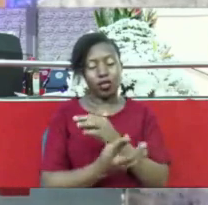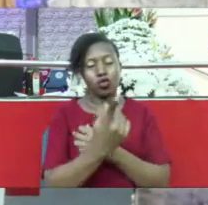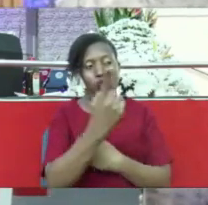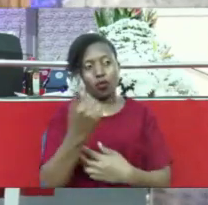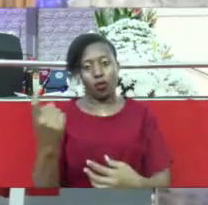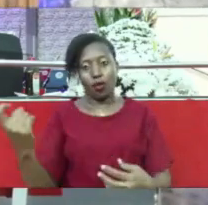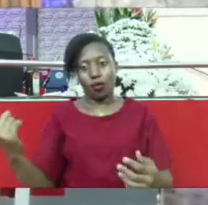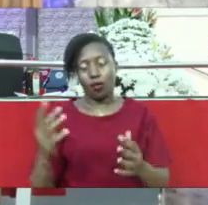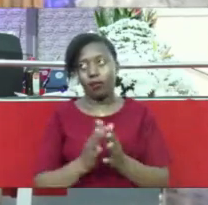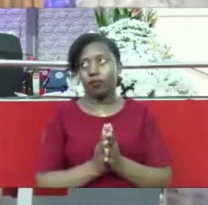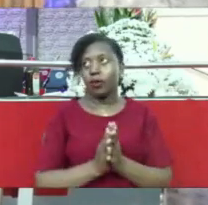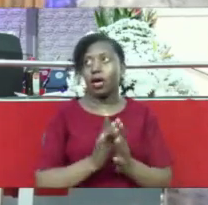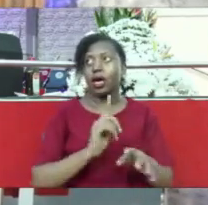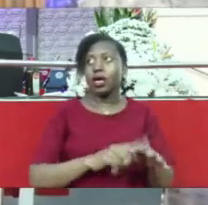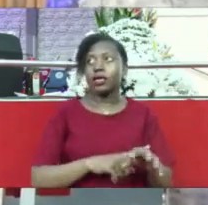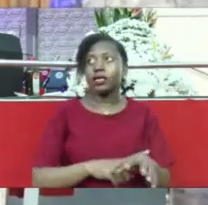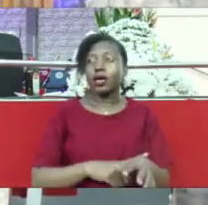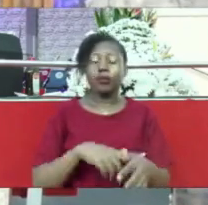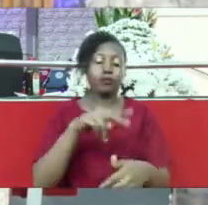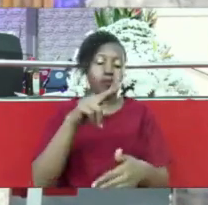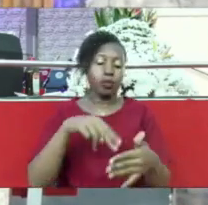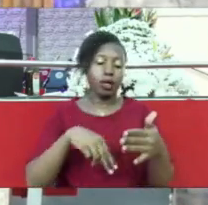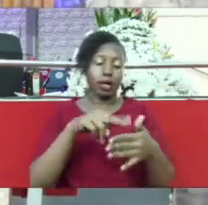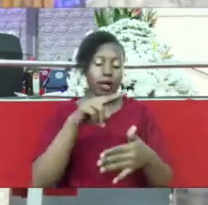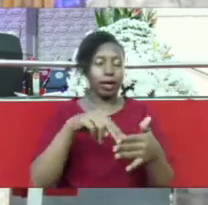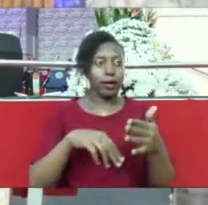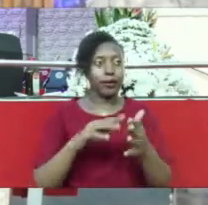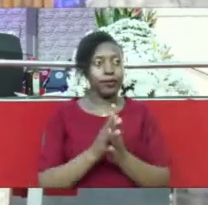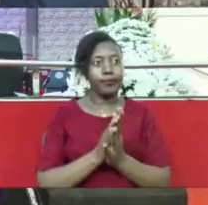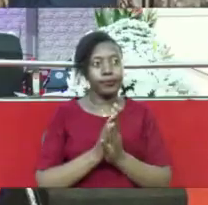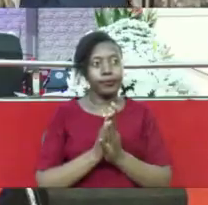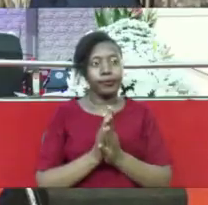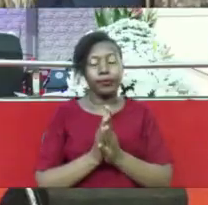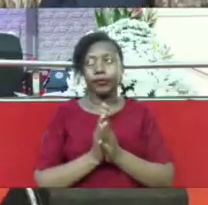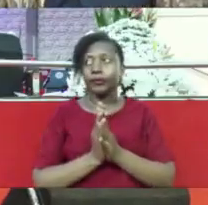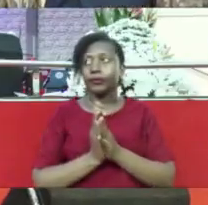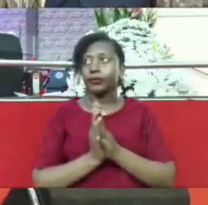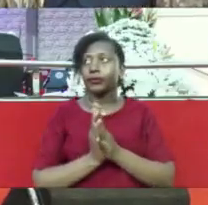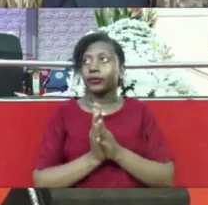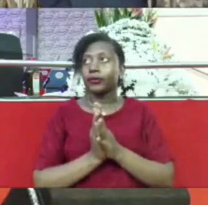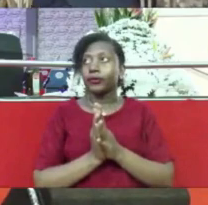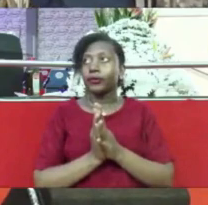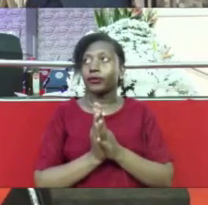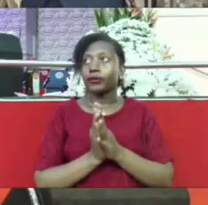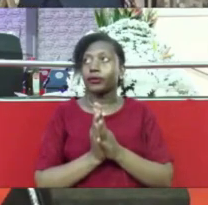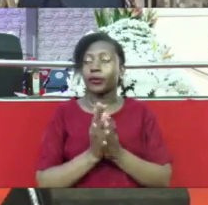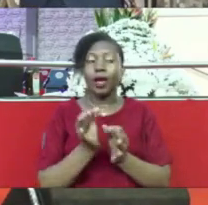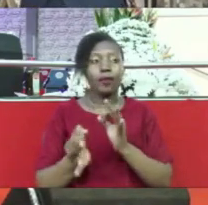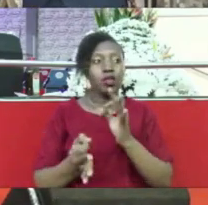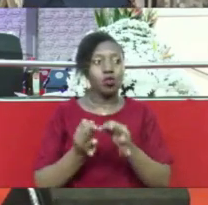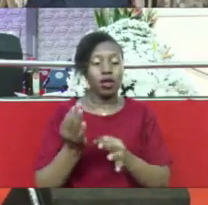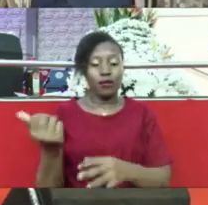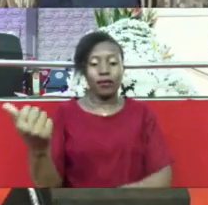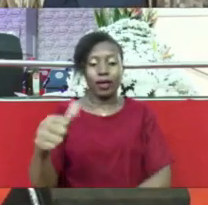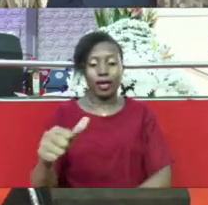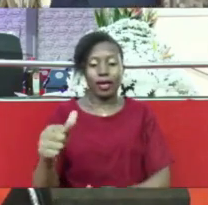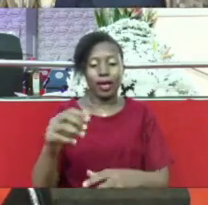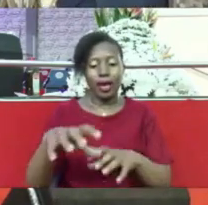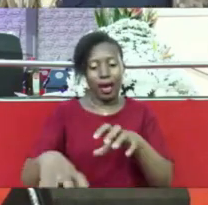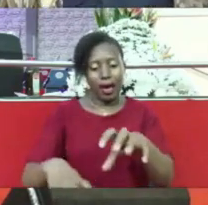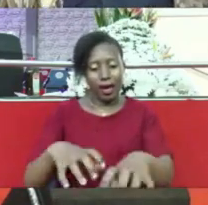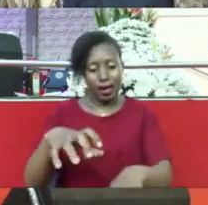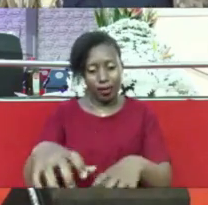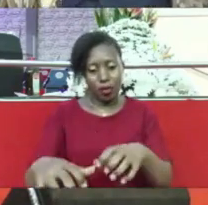mdudu. As we read it. Niliposoma. Is any invertebrate animal. Ni mnyama ambaye